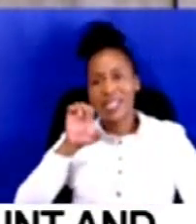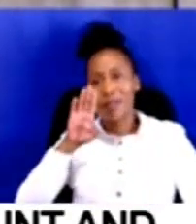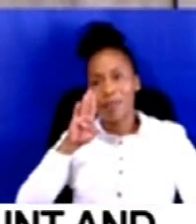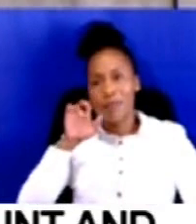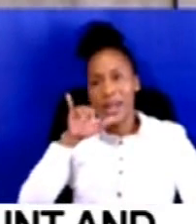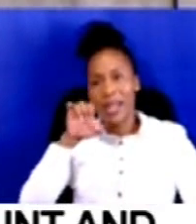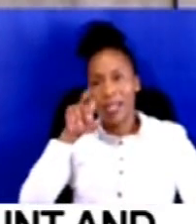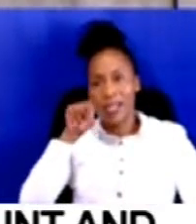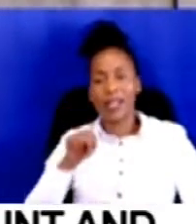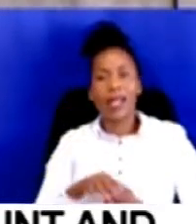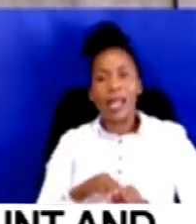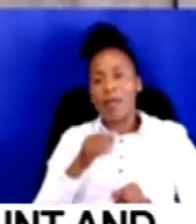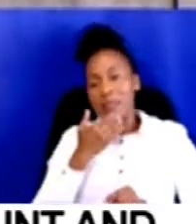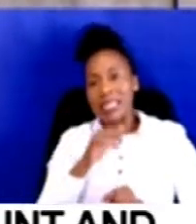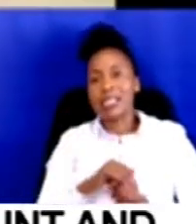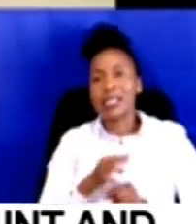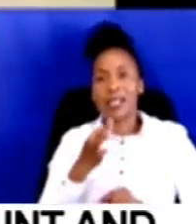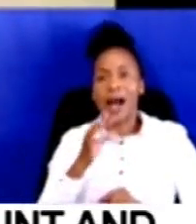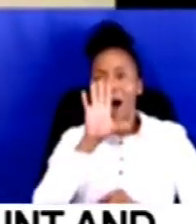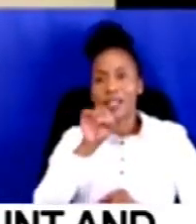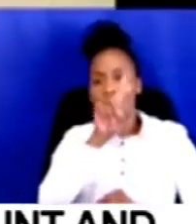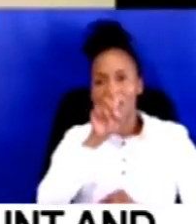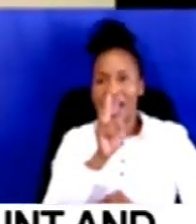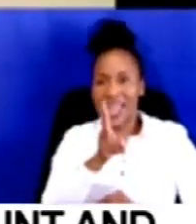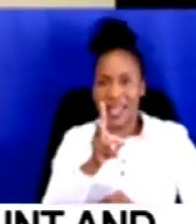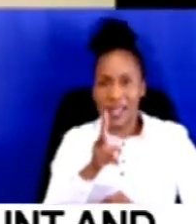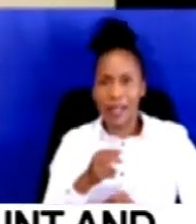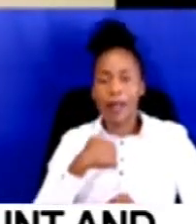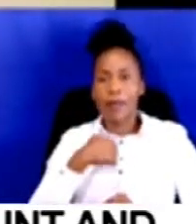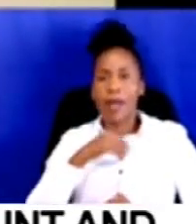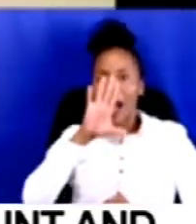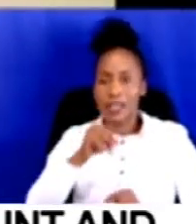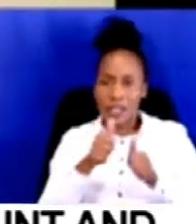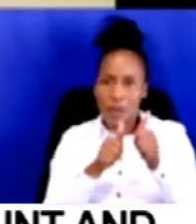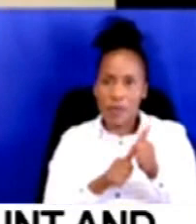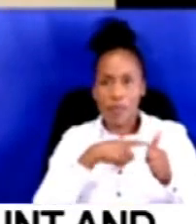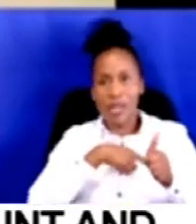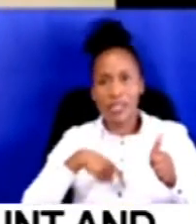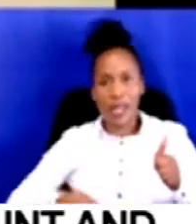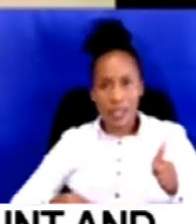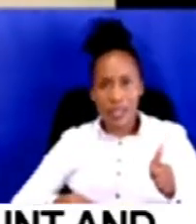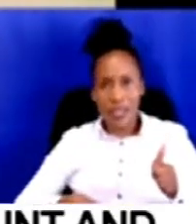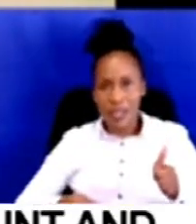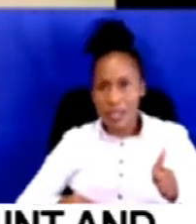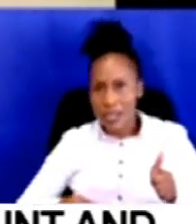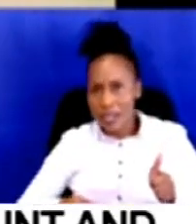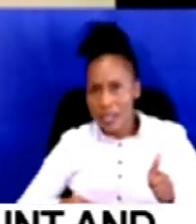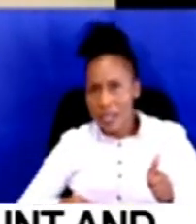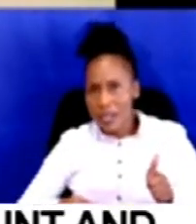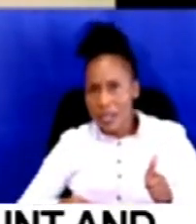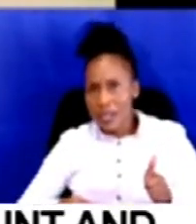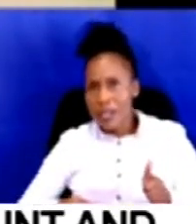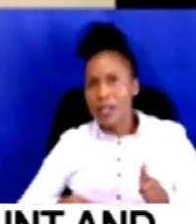question, please? Okay, surely. I was asking Deputy President, with the projected